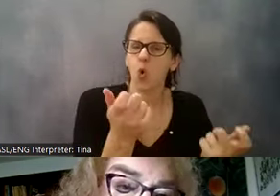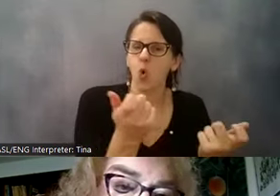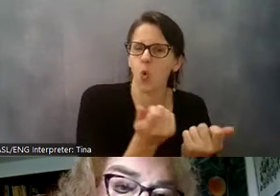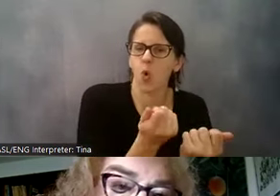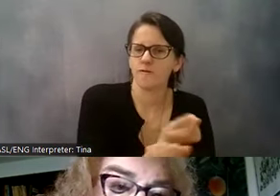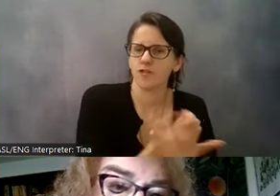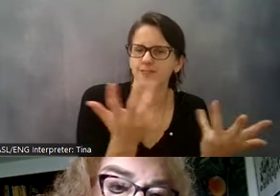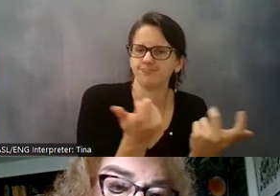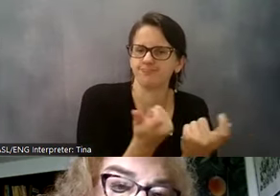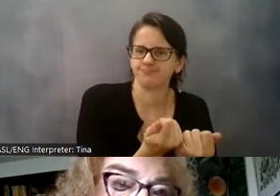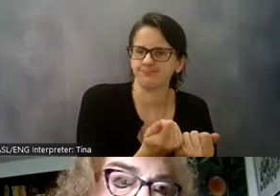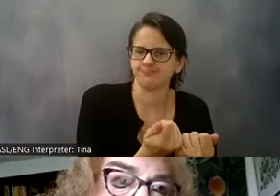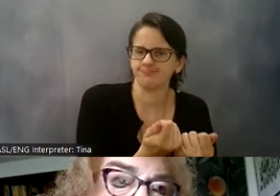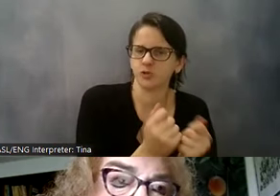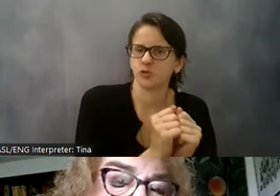tend